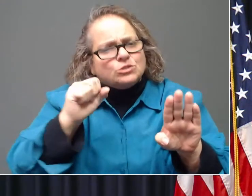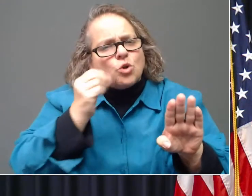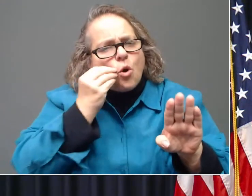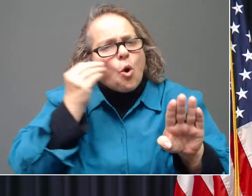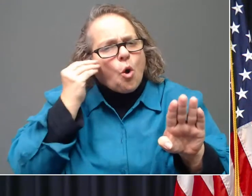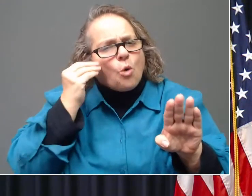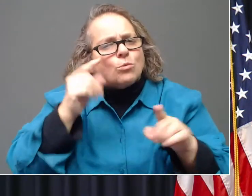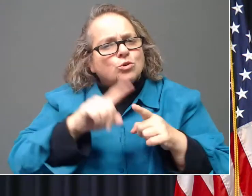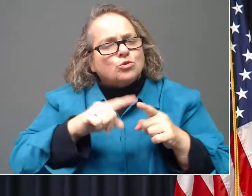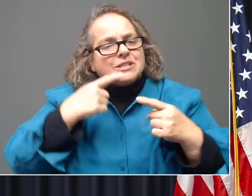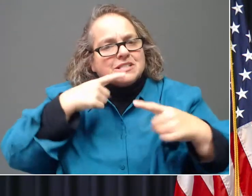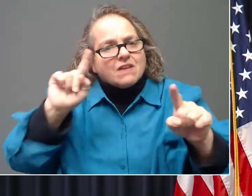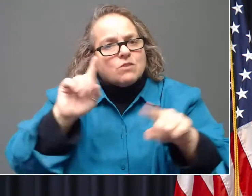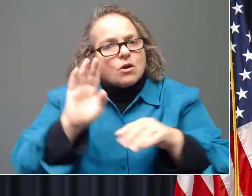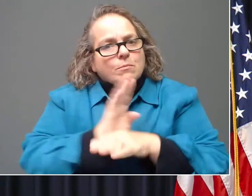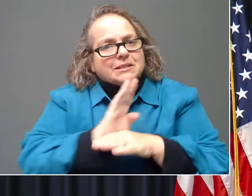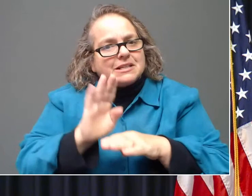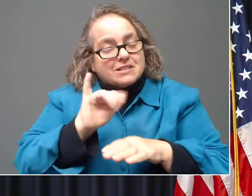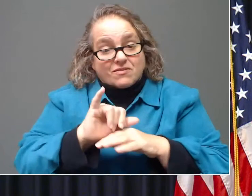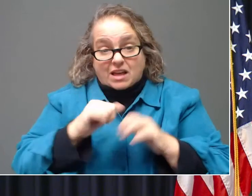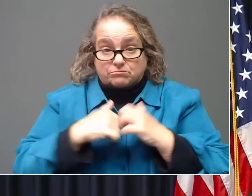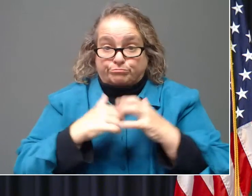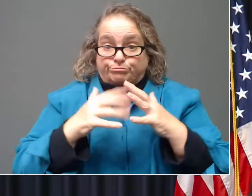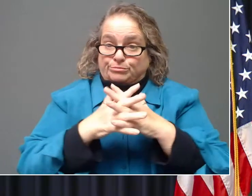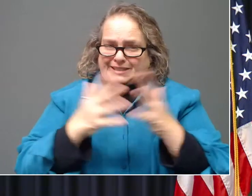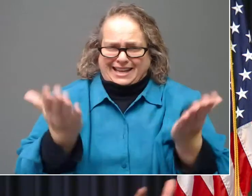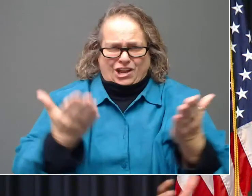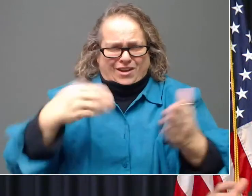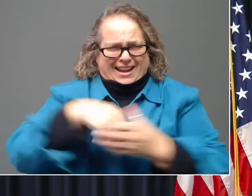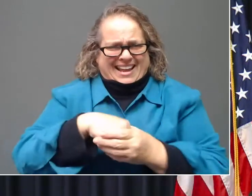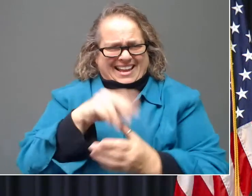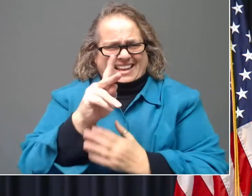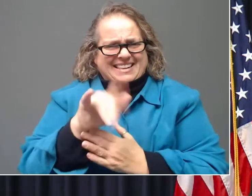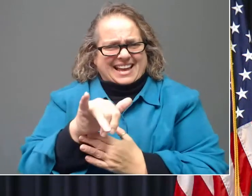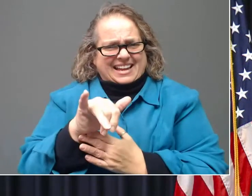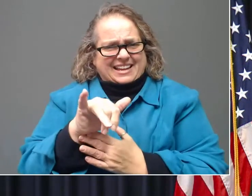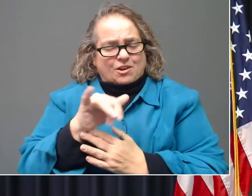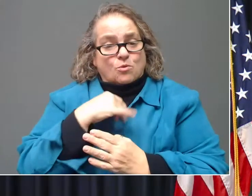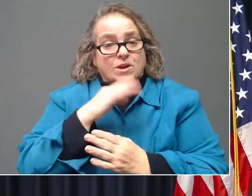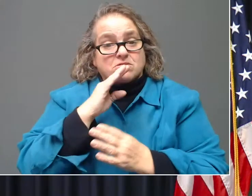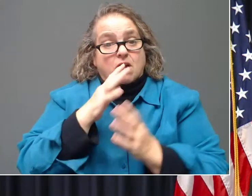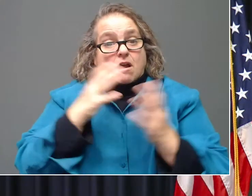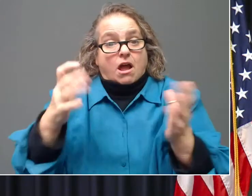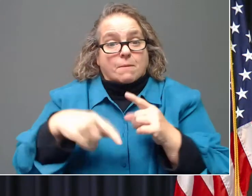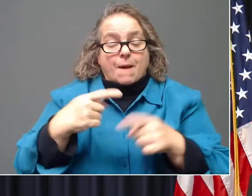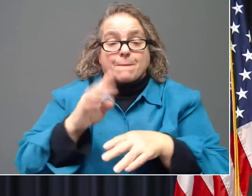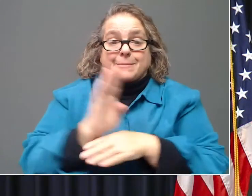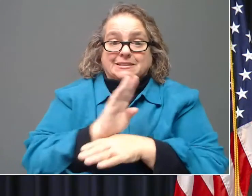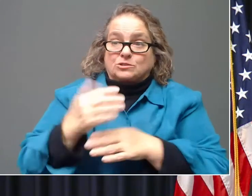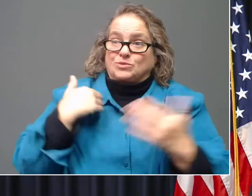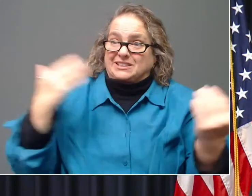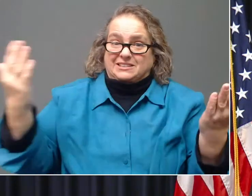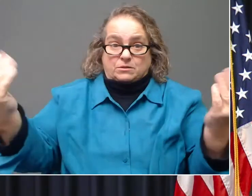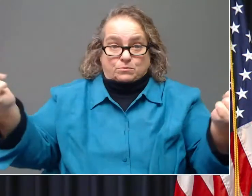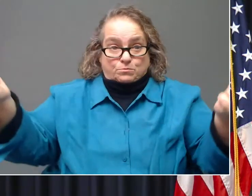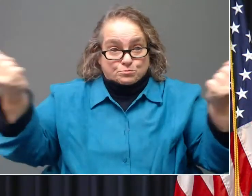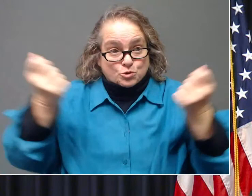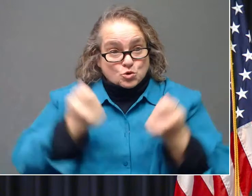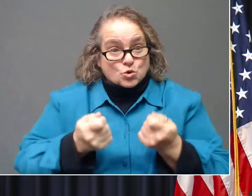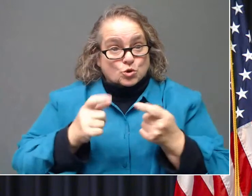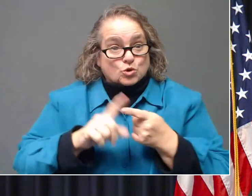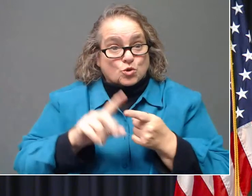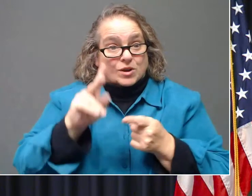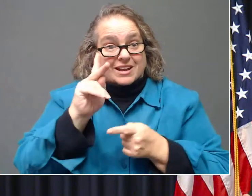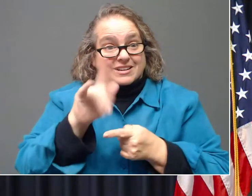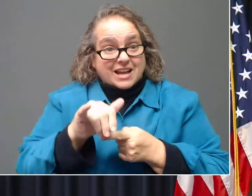right here in the Commonwealth. We talk a lot about businesses that we attract to Kentucky, but most of our jobs are created by